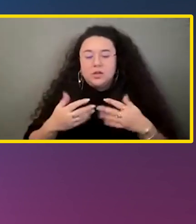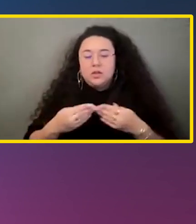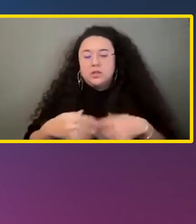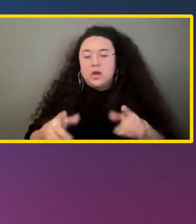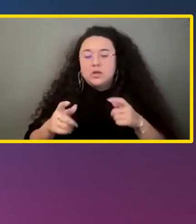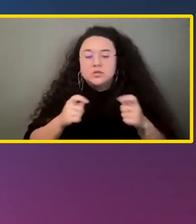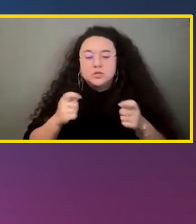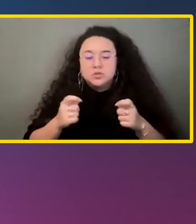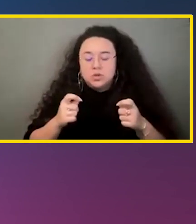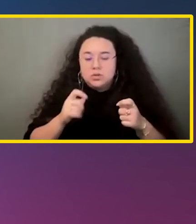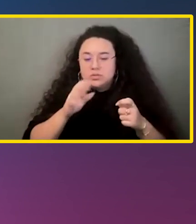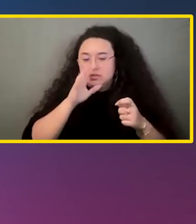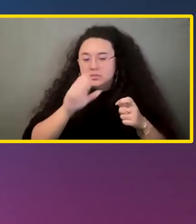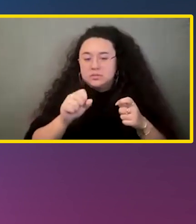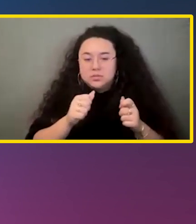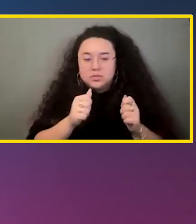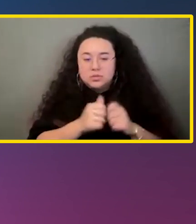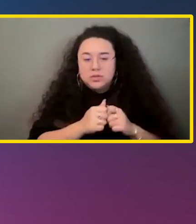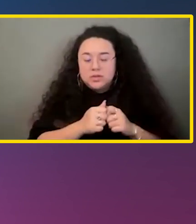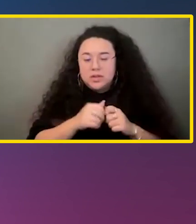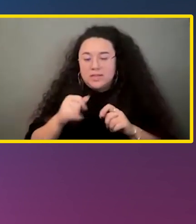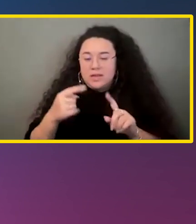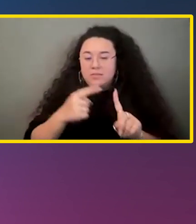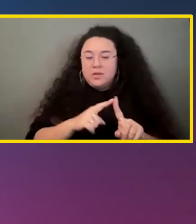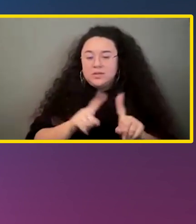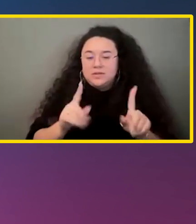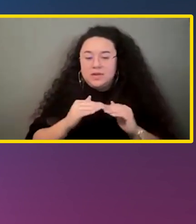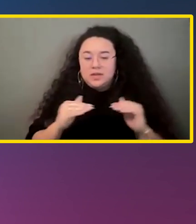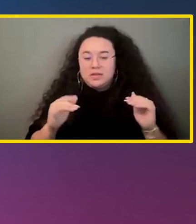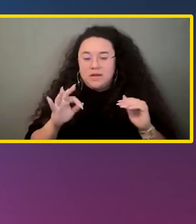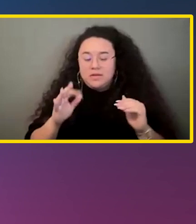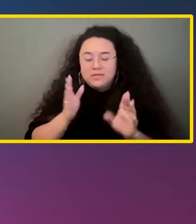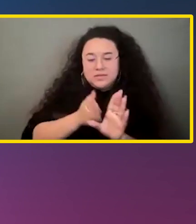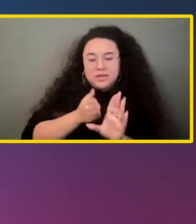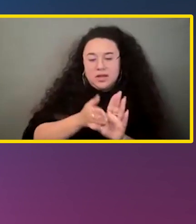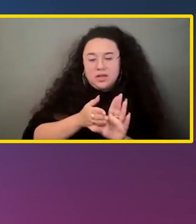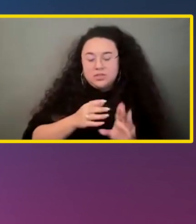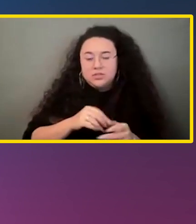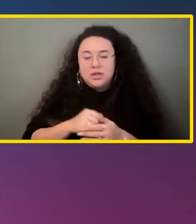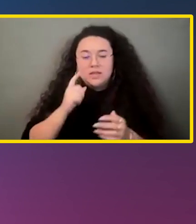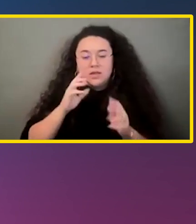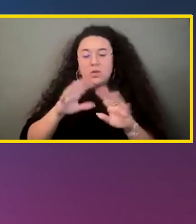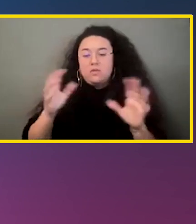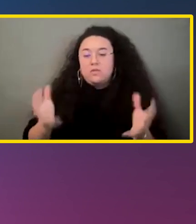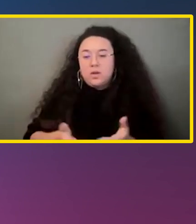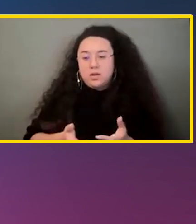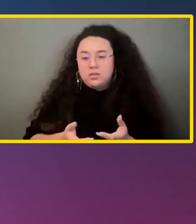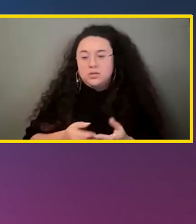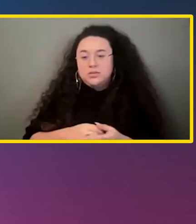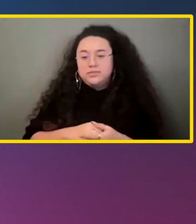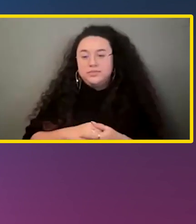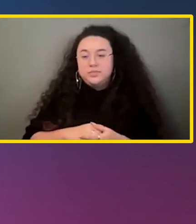to. So at that point, you kind of really start getting into a different level of psychology. But I think overall,